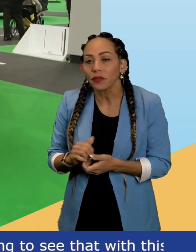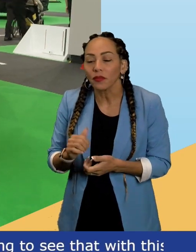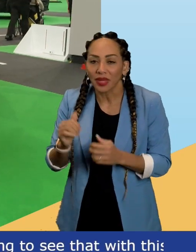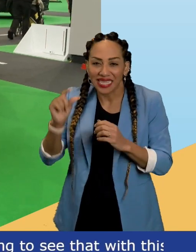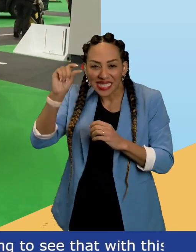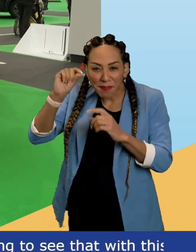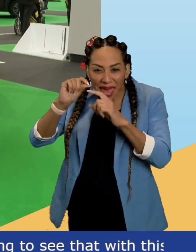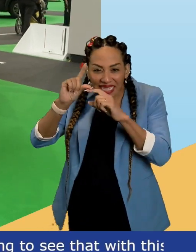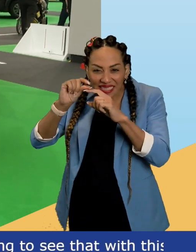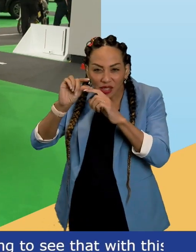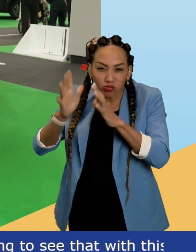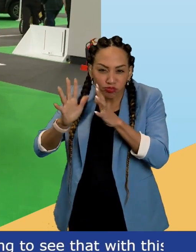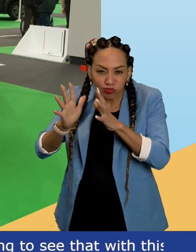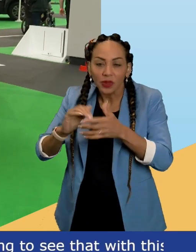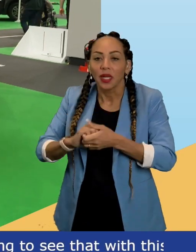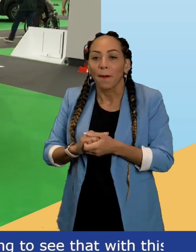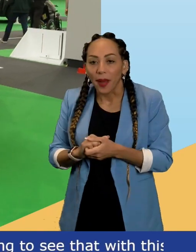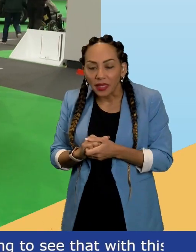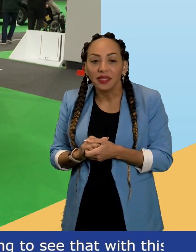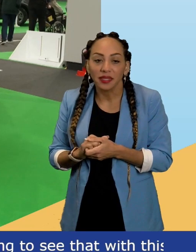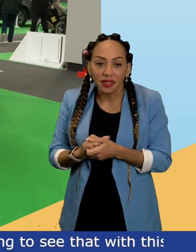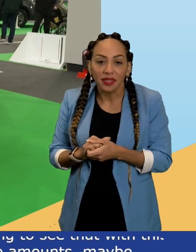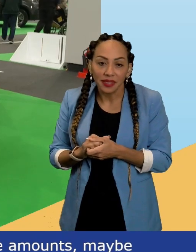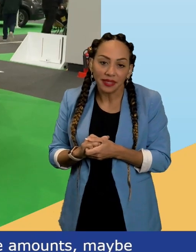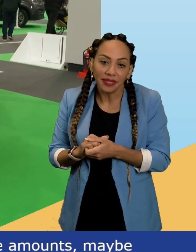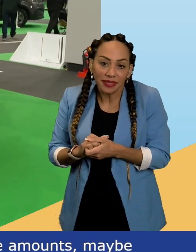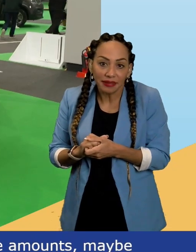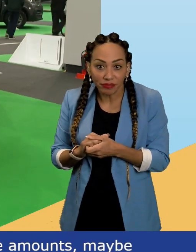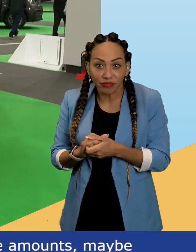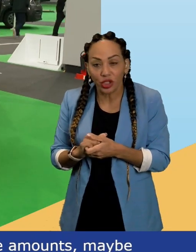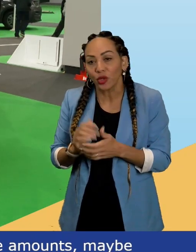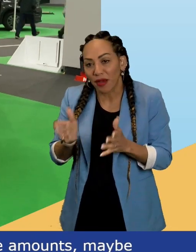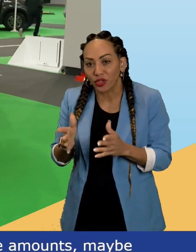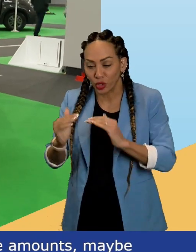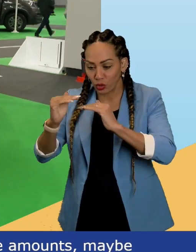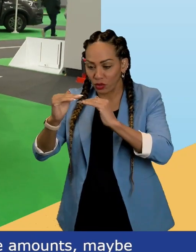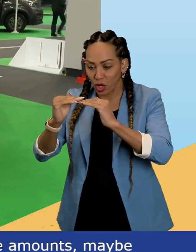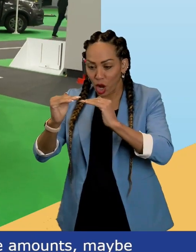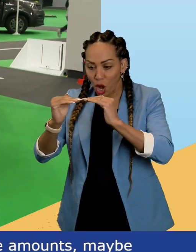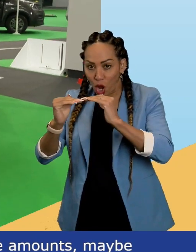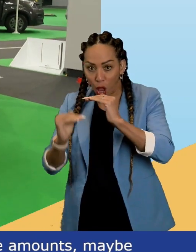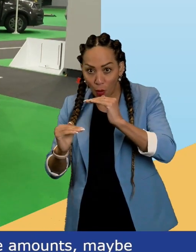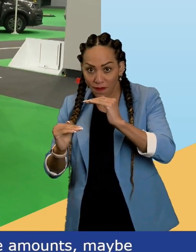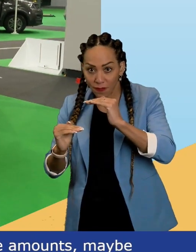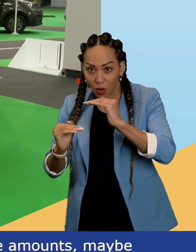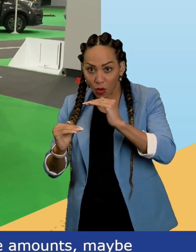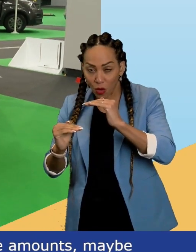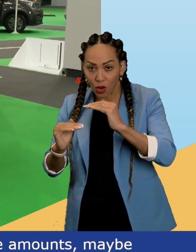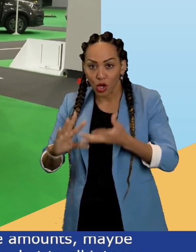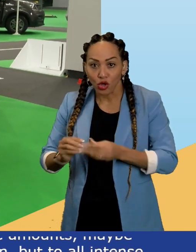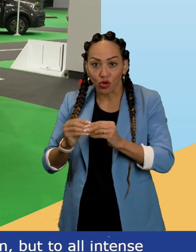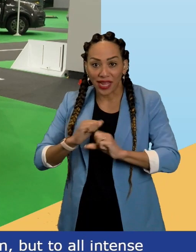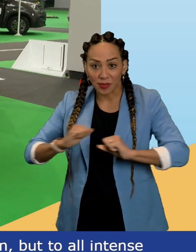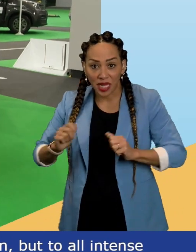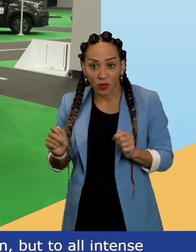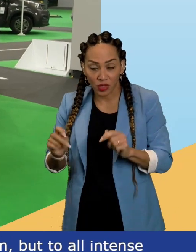to all intents and purposes, it's the same way of designing things. You lower the floor, create the space for the wheelchair user, and they've managed to do that with this fully electric